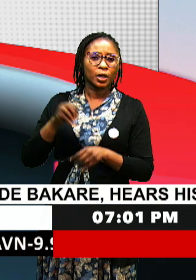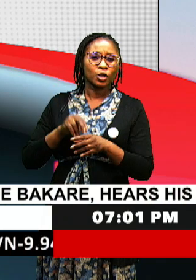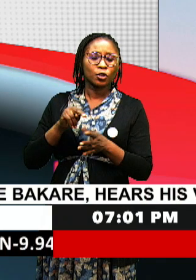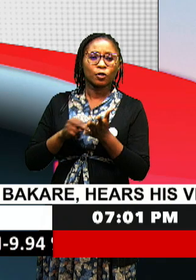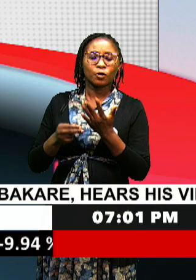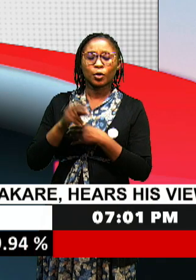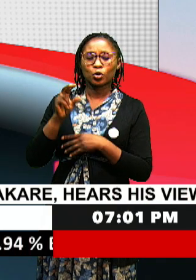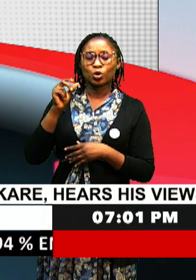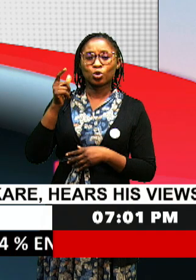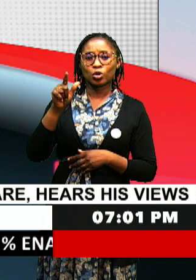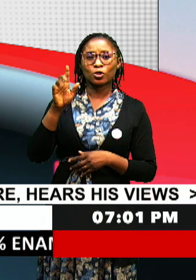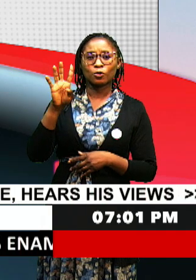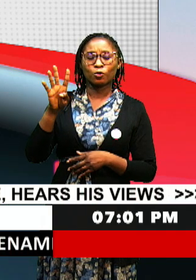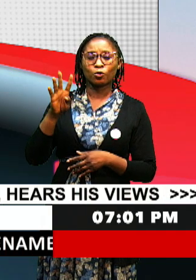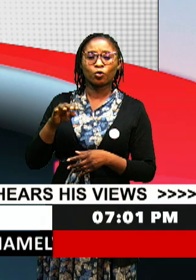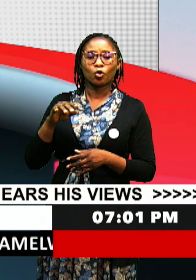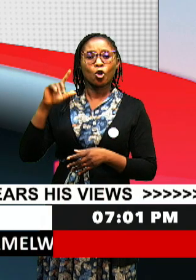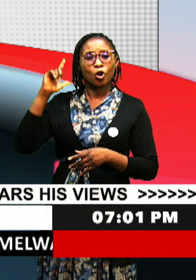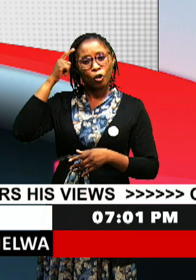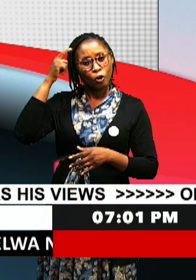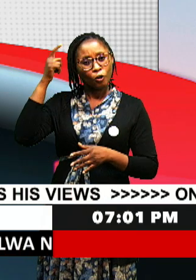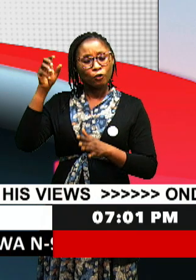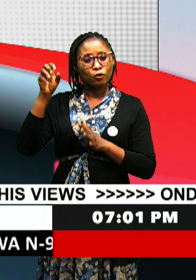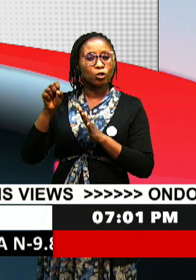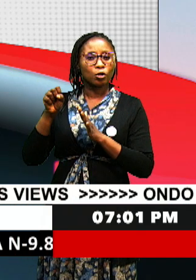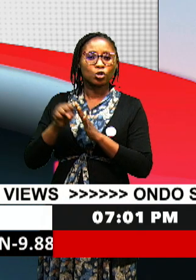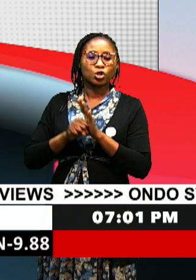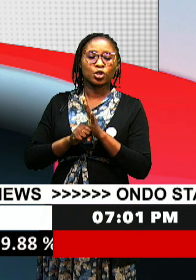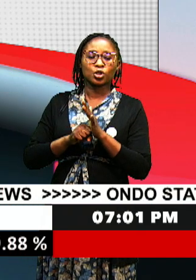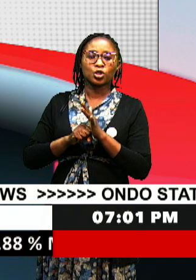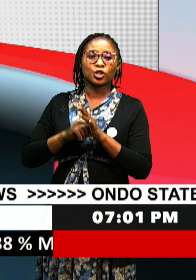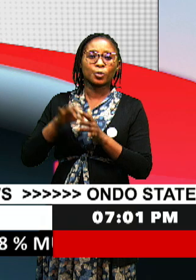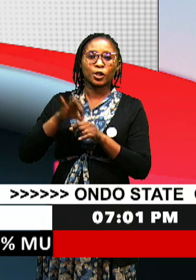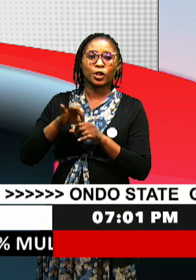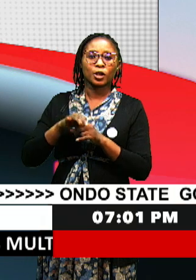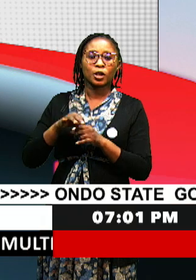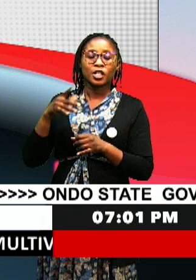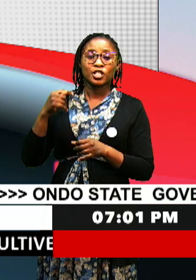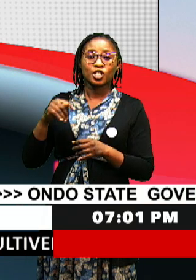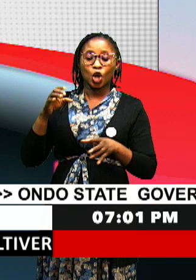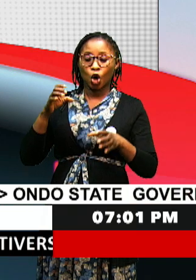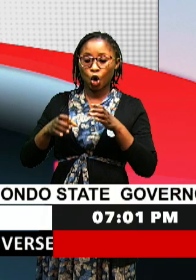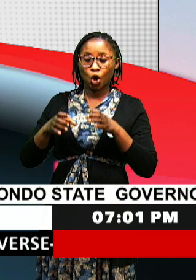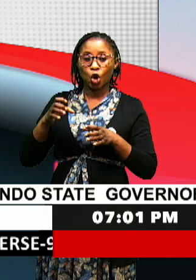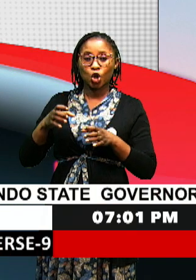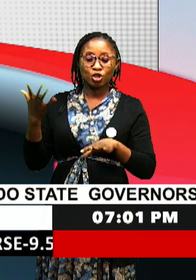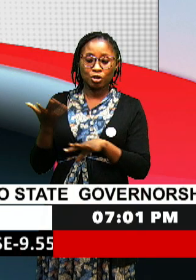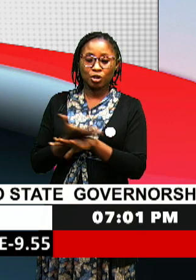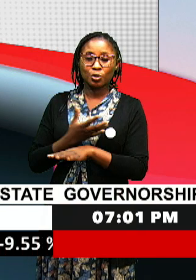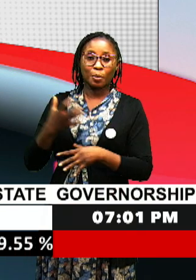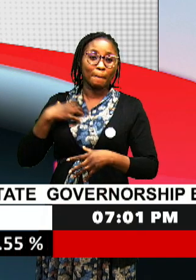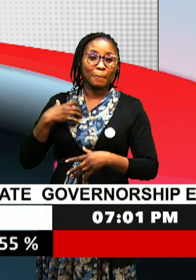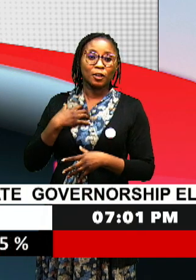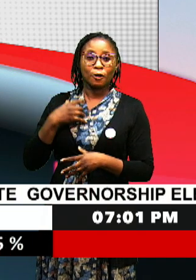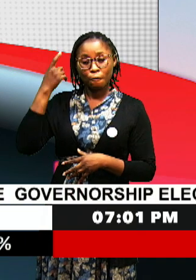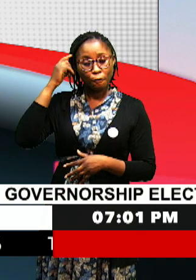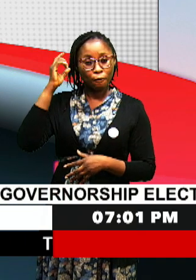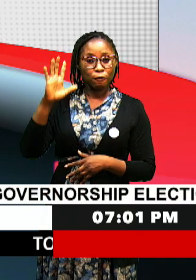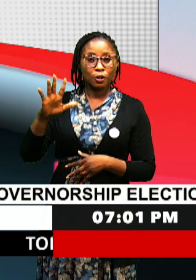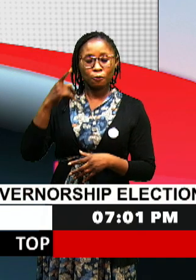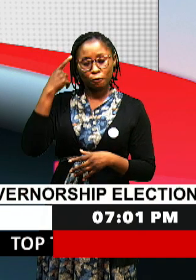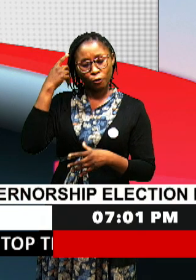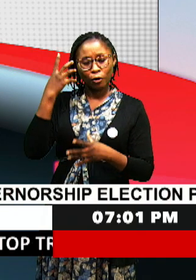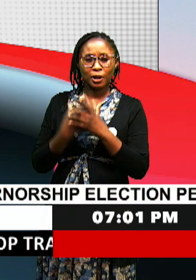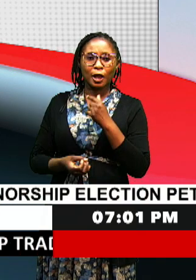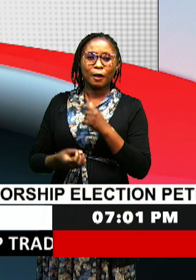poll. Paul Omukago reports that the tribunal dismissed the petitions of the 5 petitioners for lacking in merit